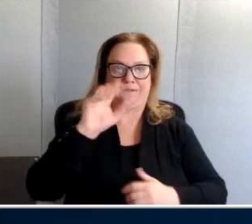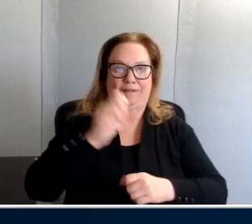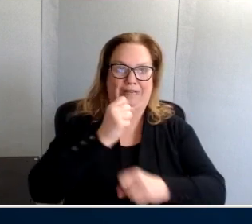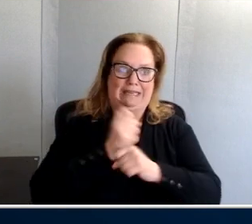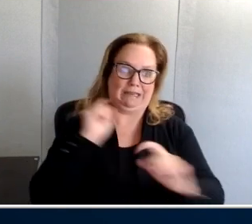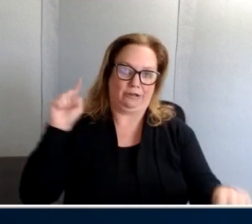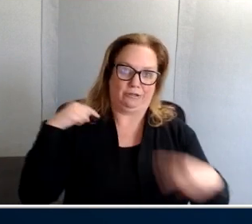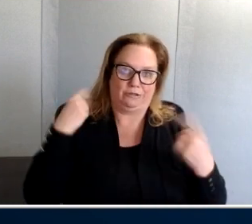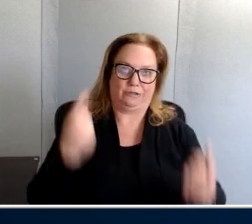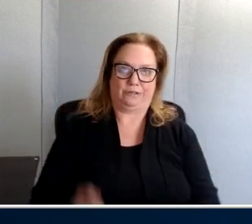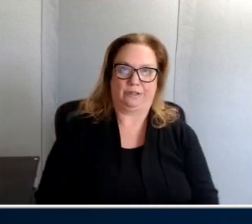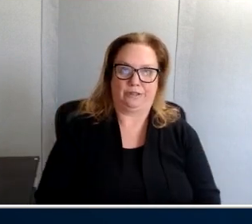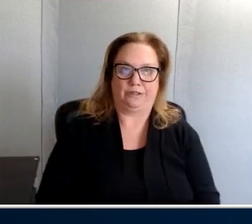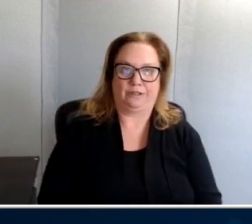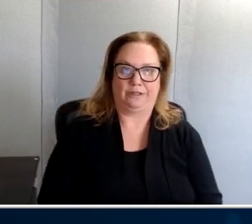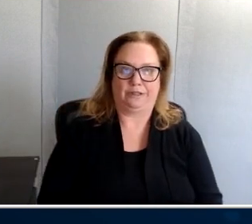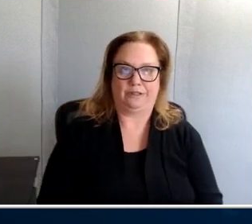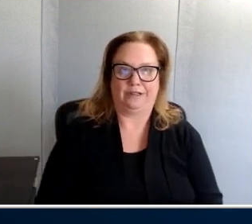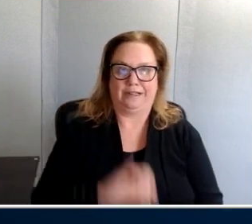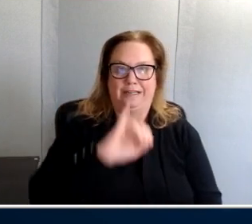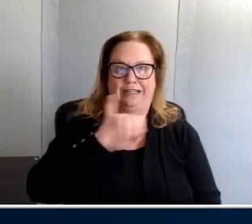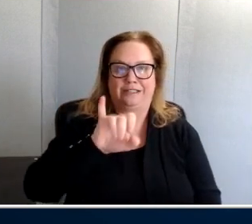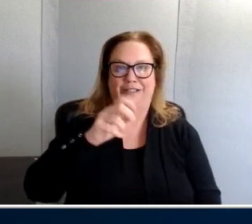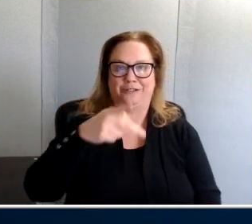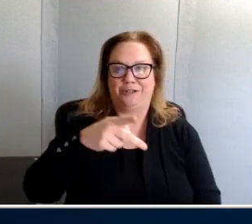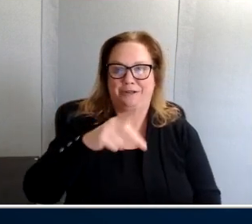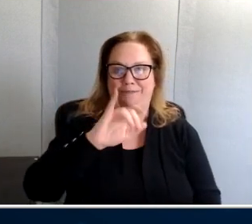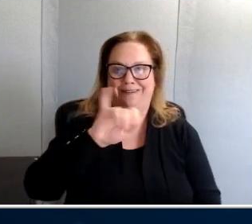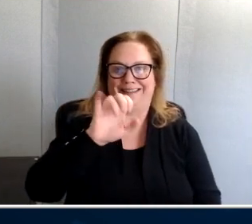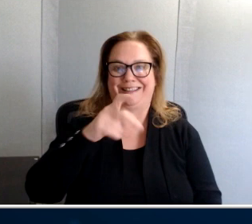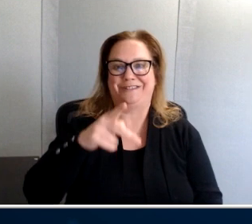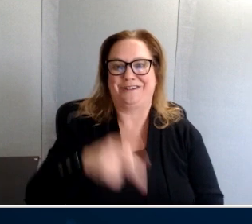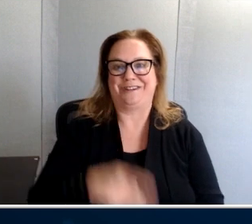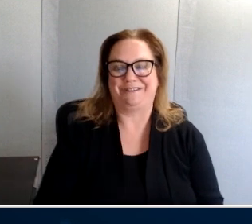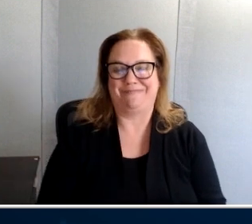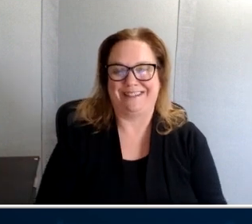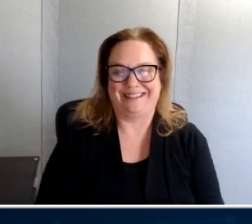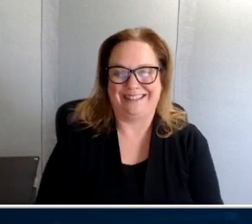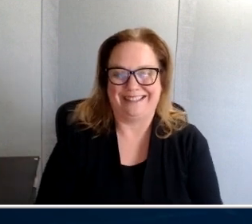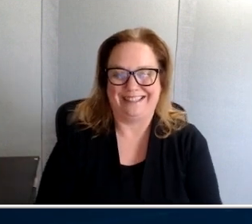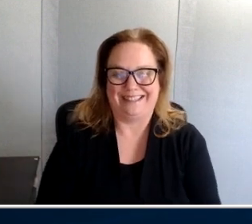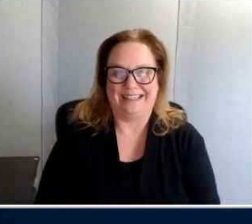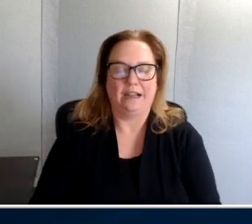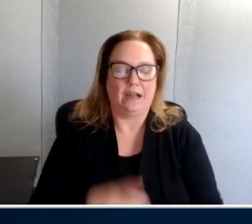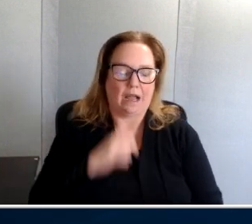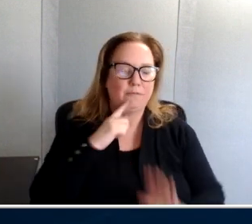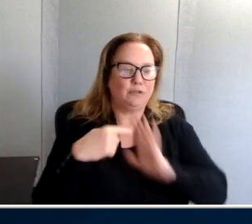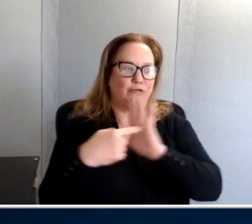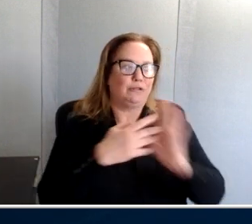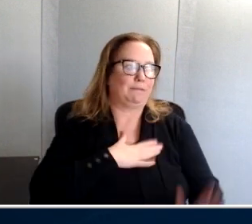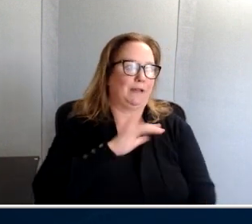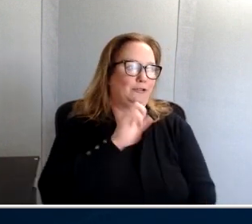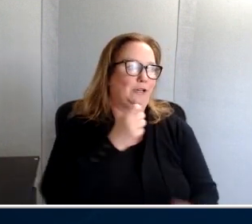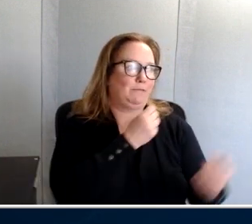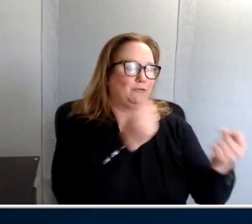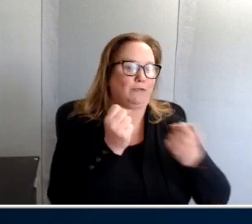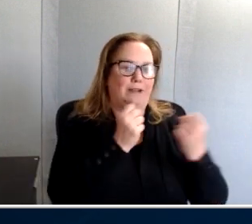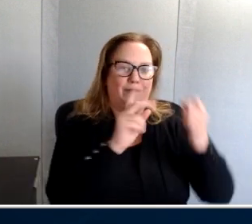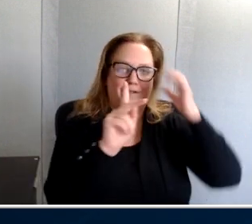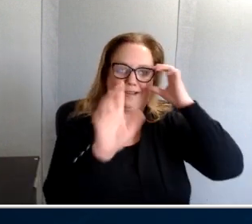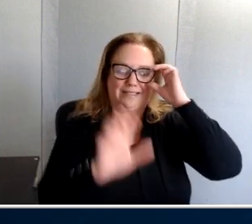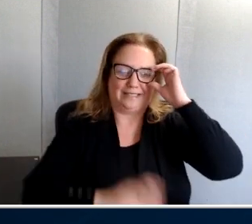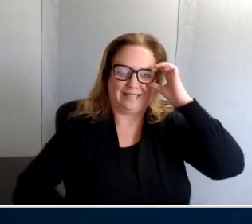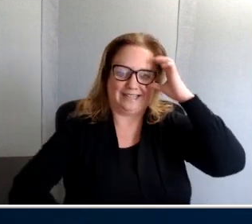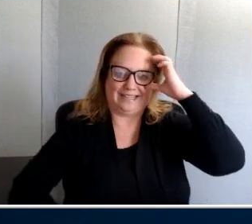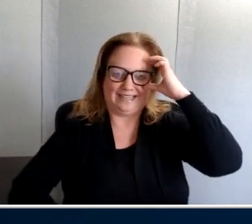get our takeaways today. And Nicole, start with you. What do you want? What's that? Go ahead, Brian. I said it's the Jeep driving around Kansas City.